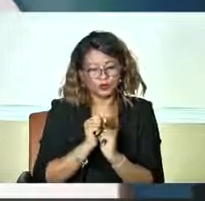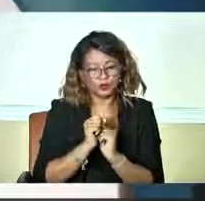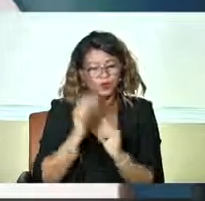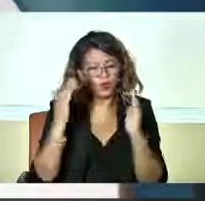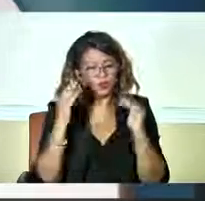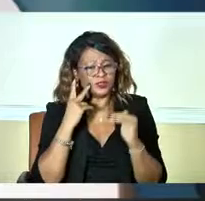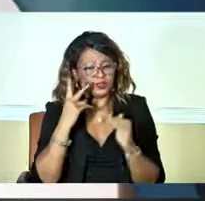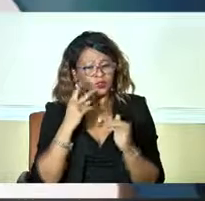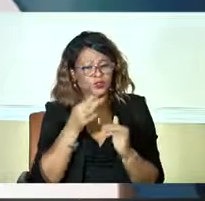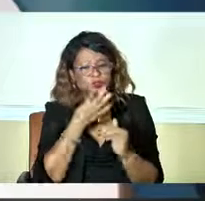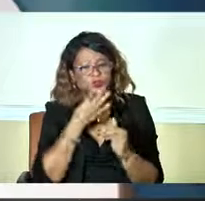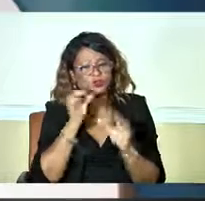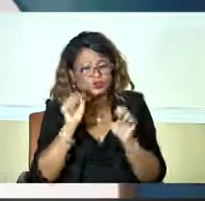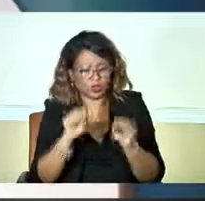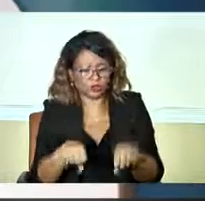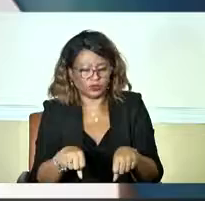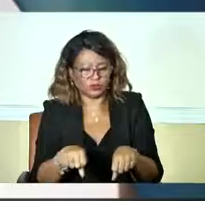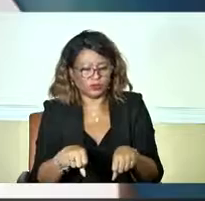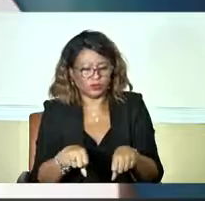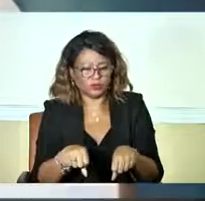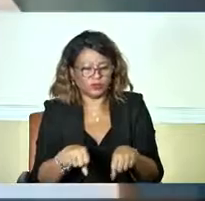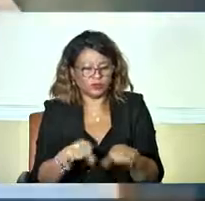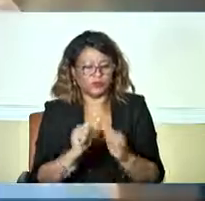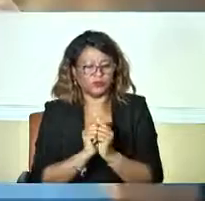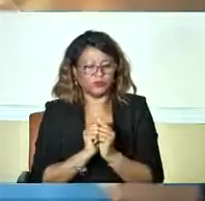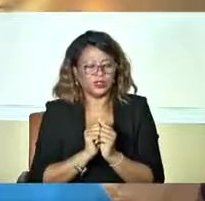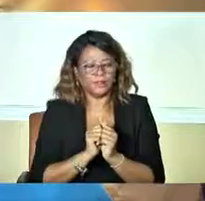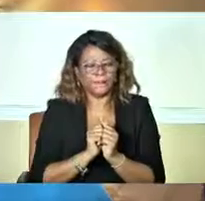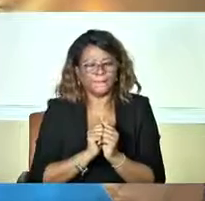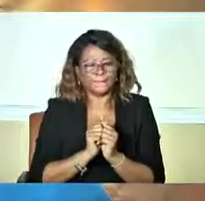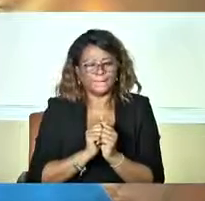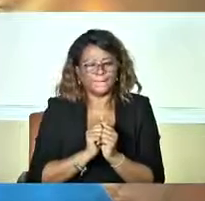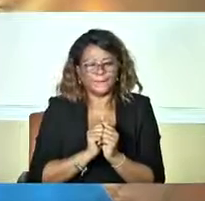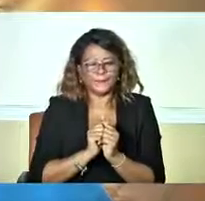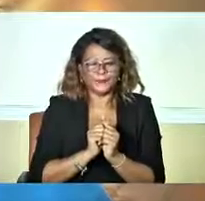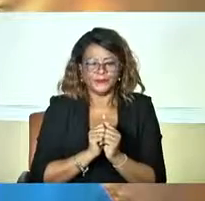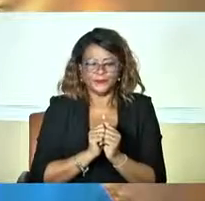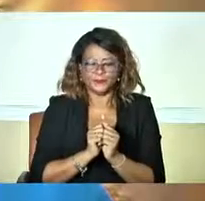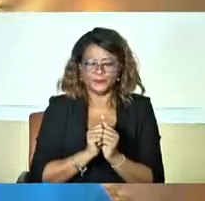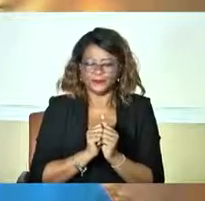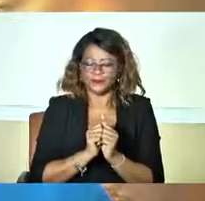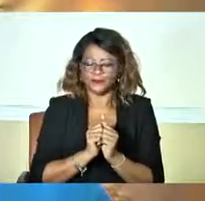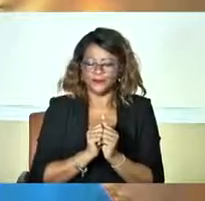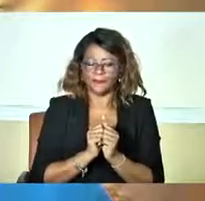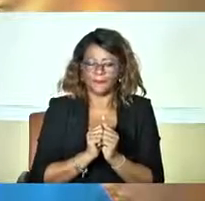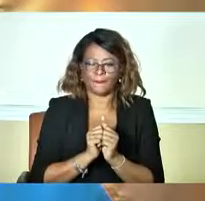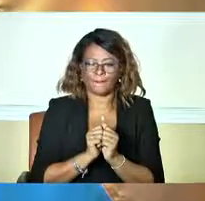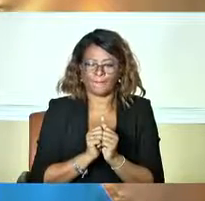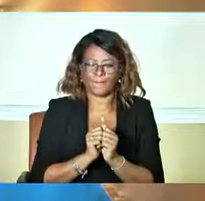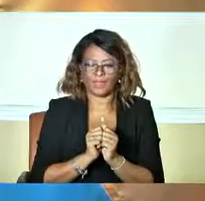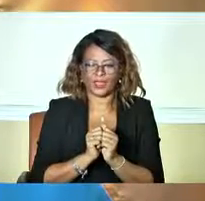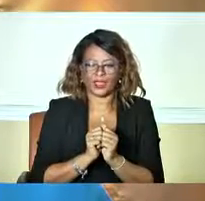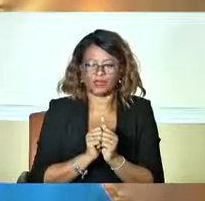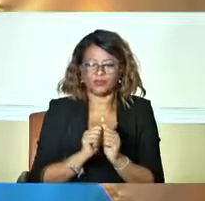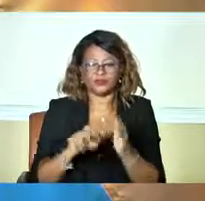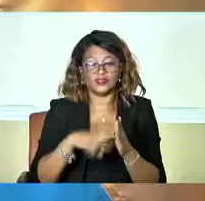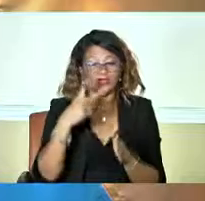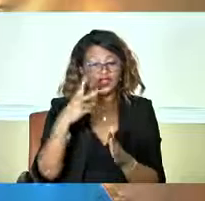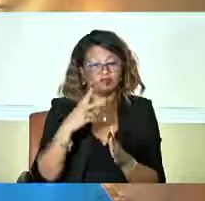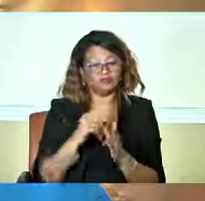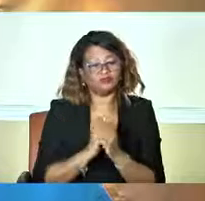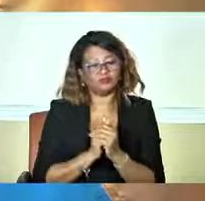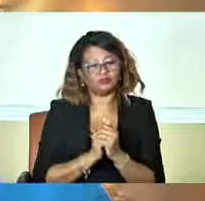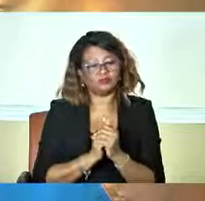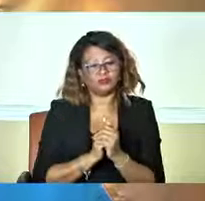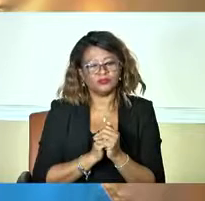it as soon as possible. Thank you, Minister. Mrs. Dragovich, do you have a second